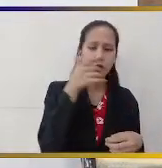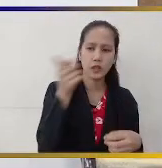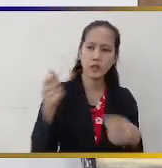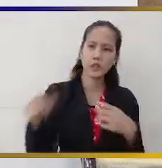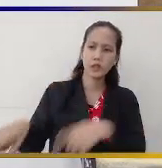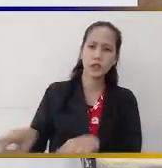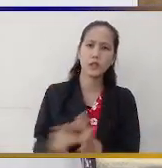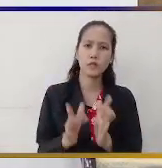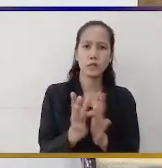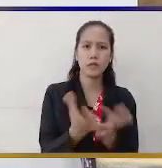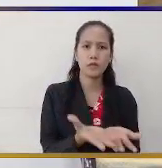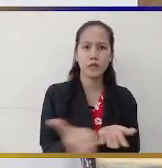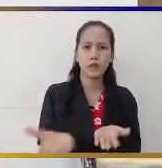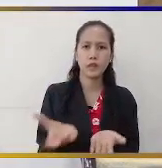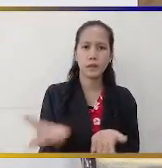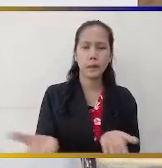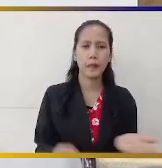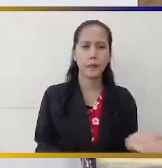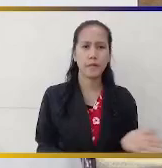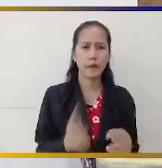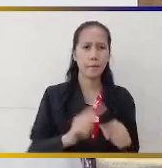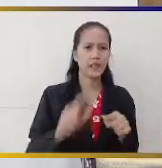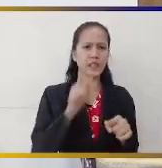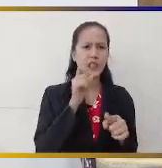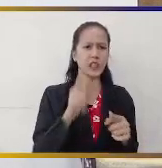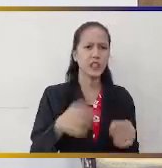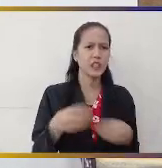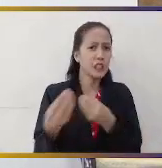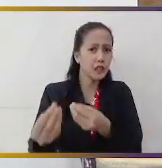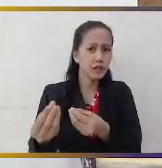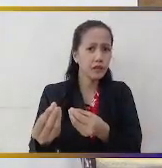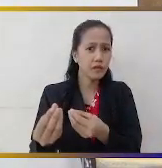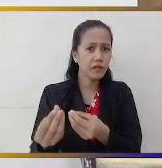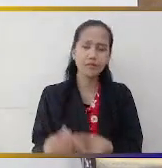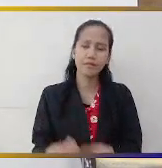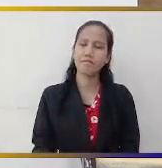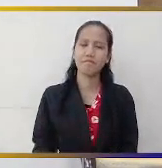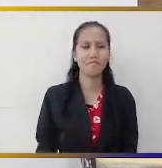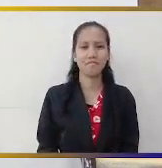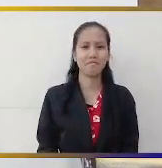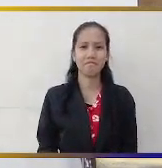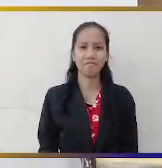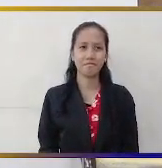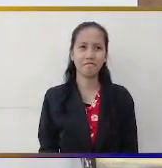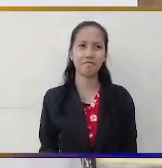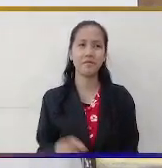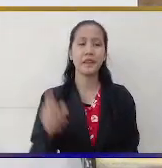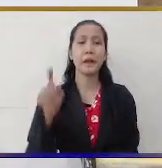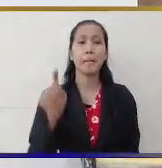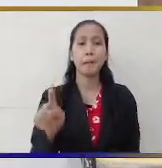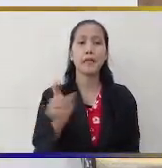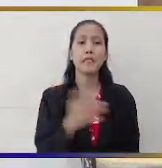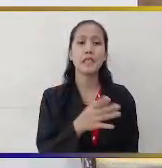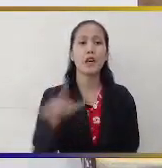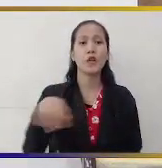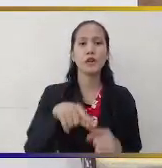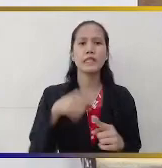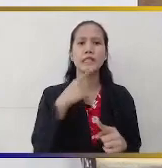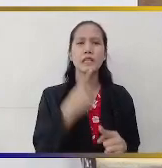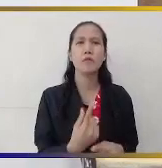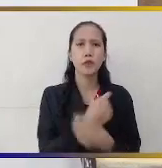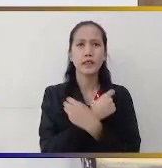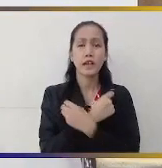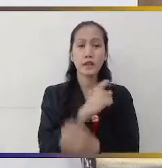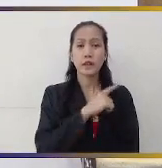yourself. You just say, Lord, not my will, but thy will be done. You give it all up. You just lay it all on the